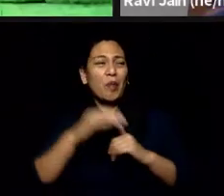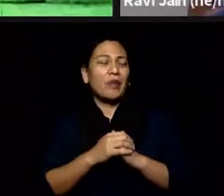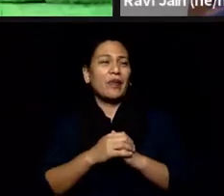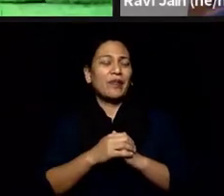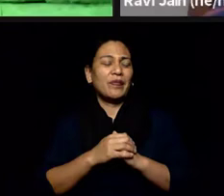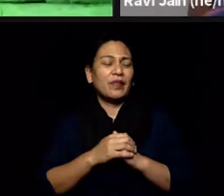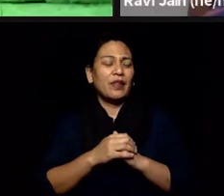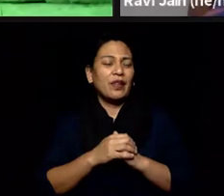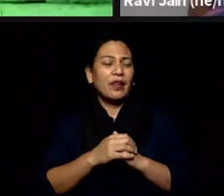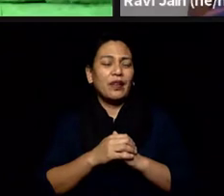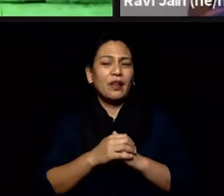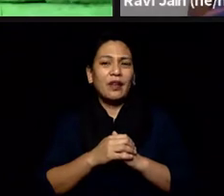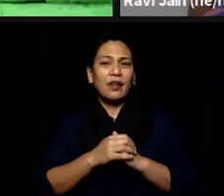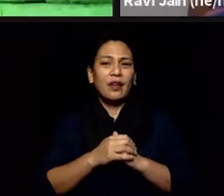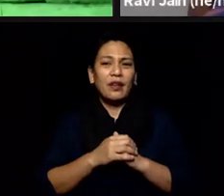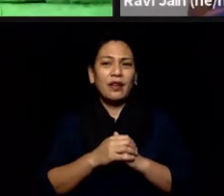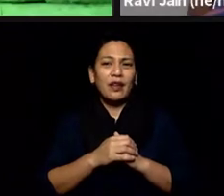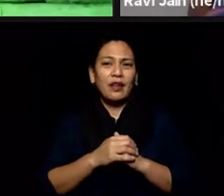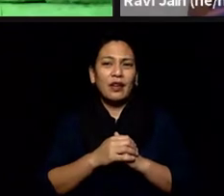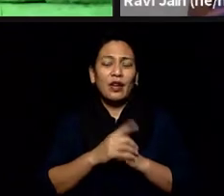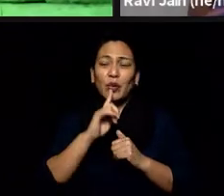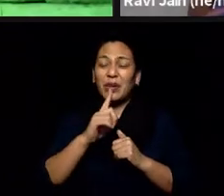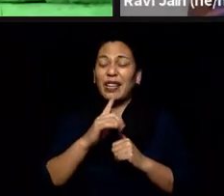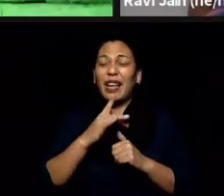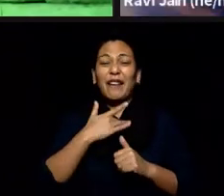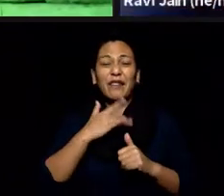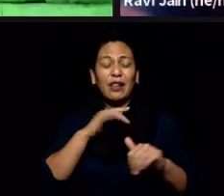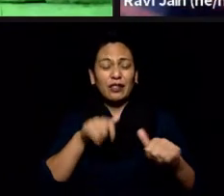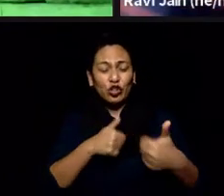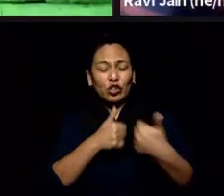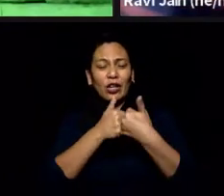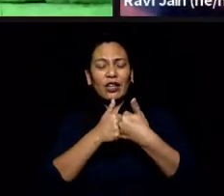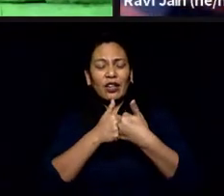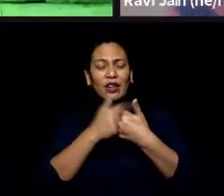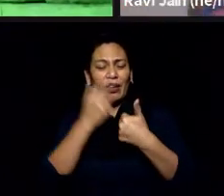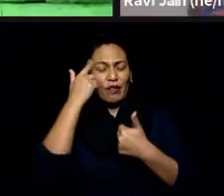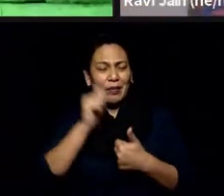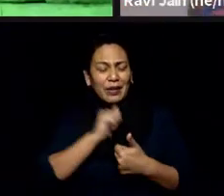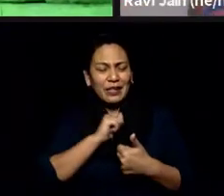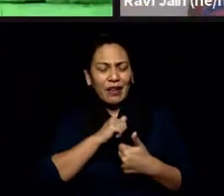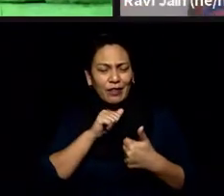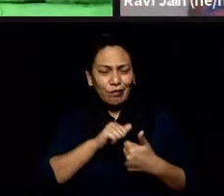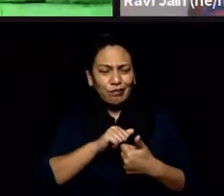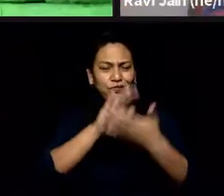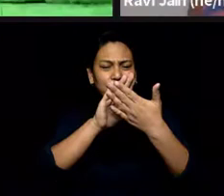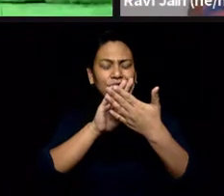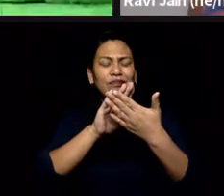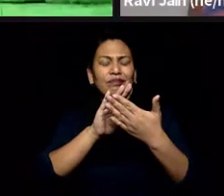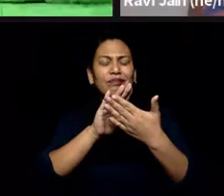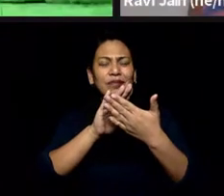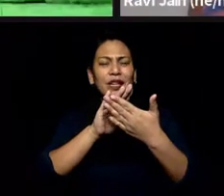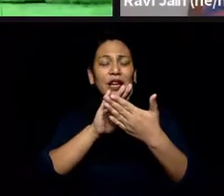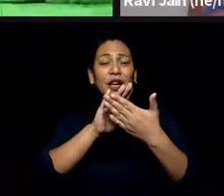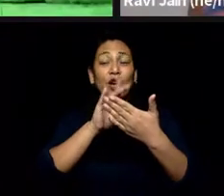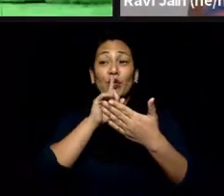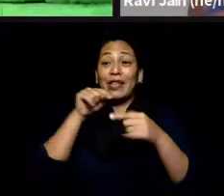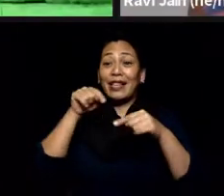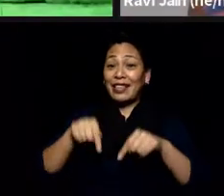it's challenging to face. So I feel like I'm